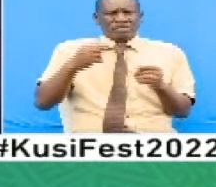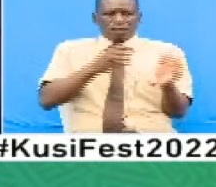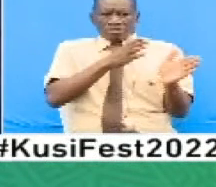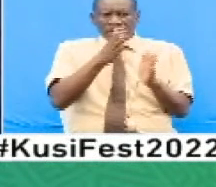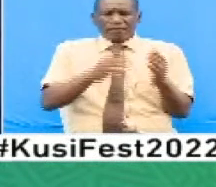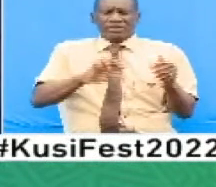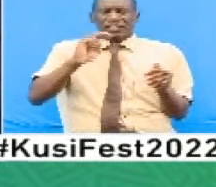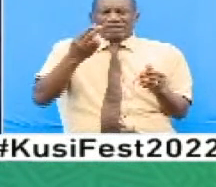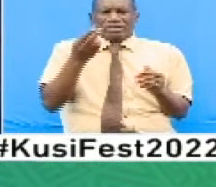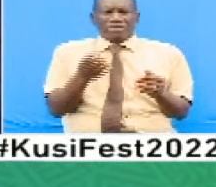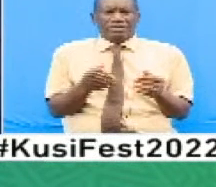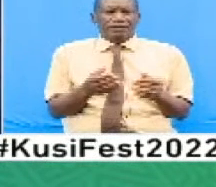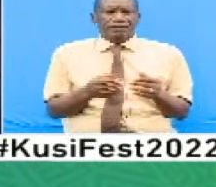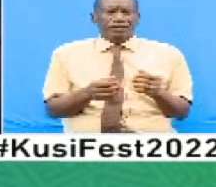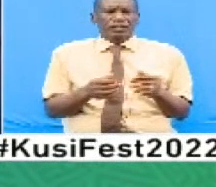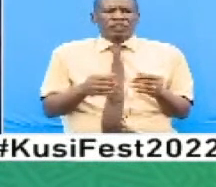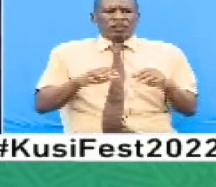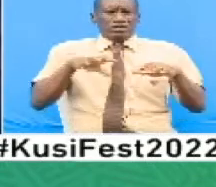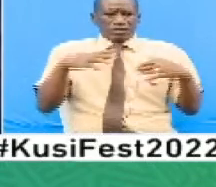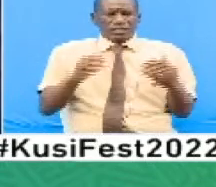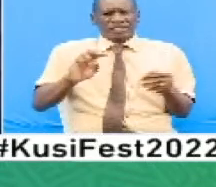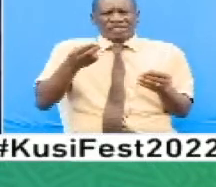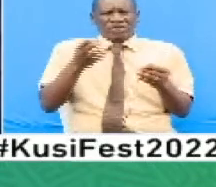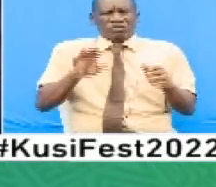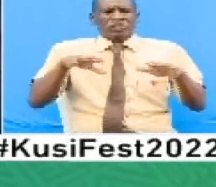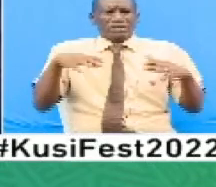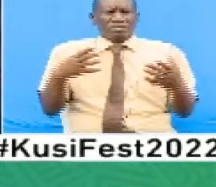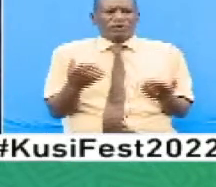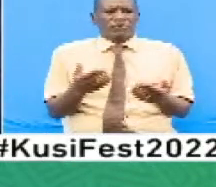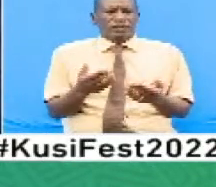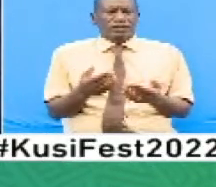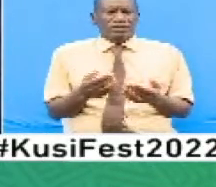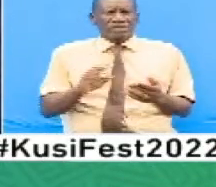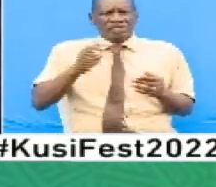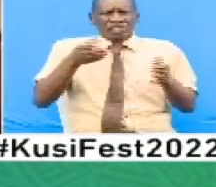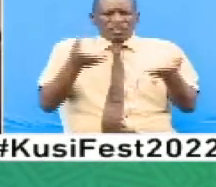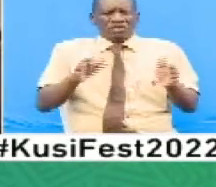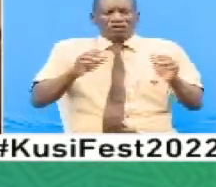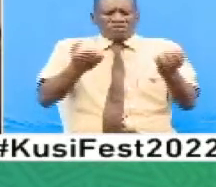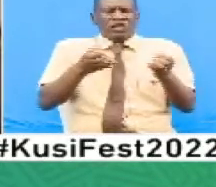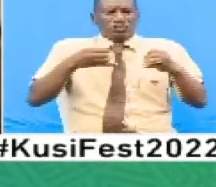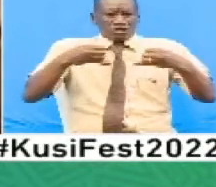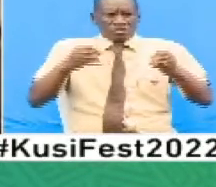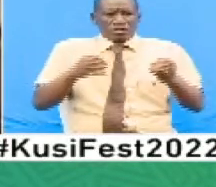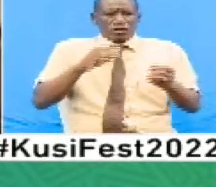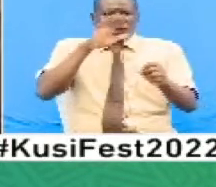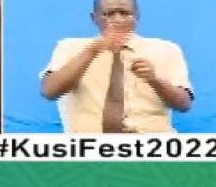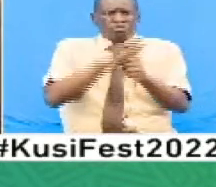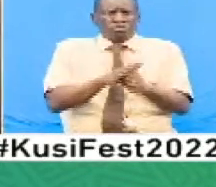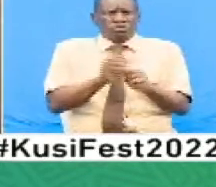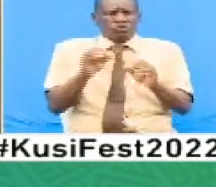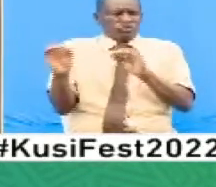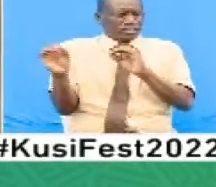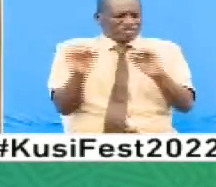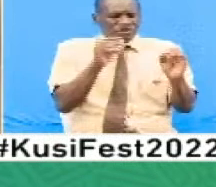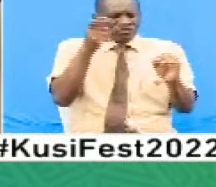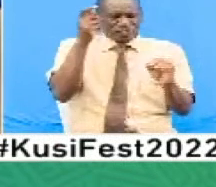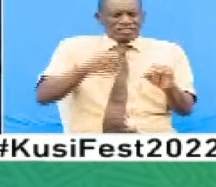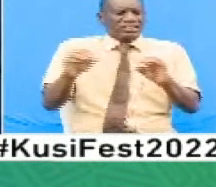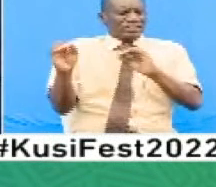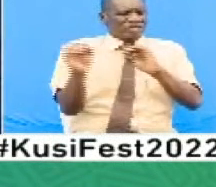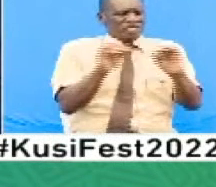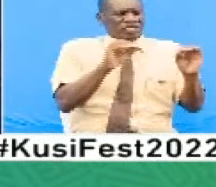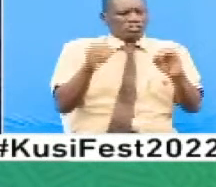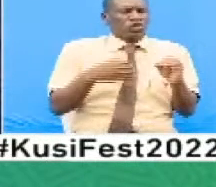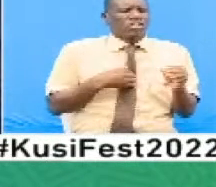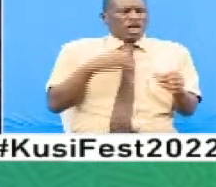second takeout was about we need to deliver on the promise of just transition. And I think there was a